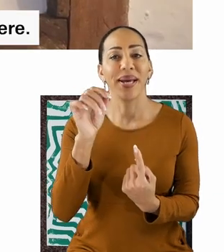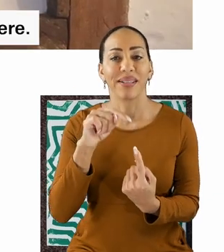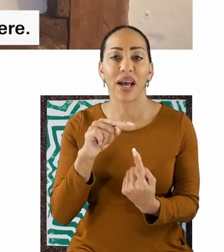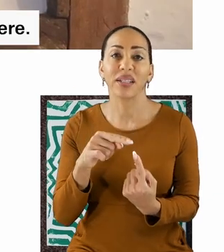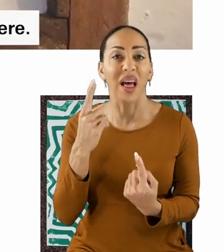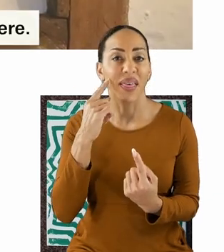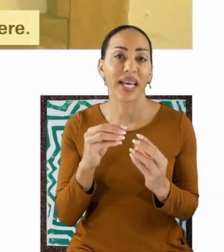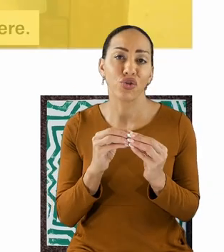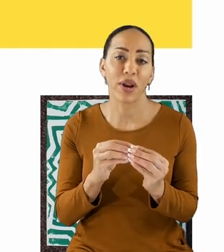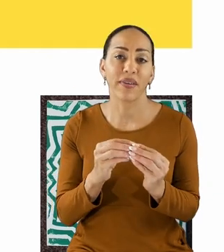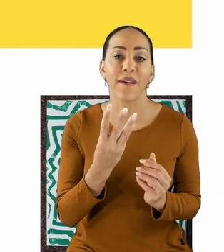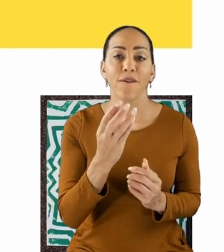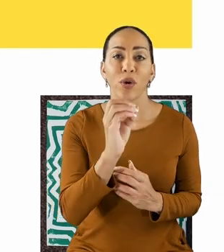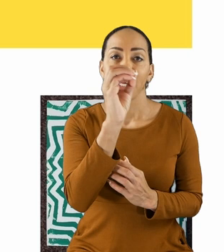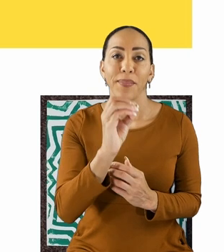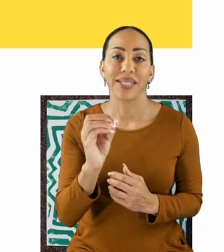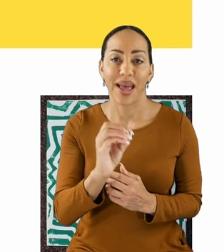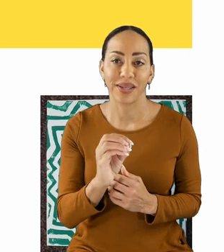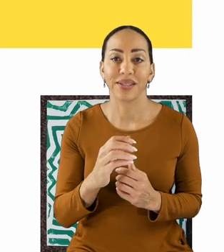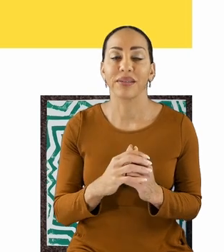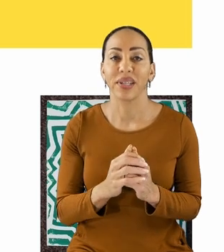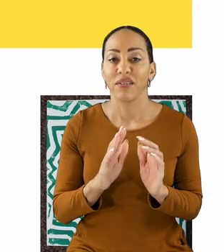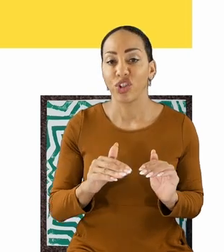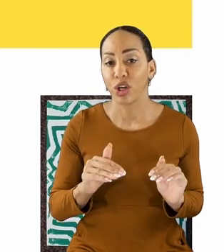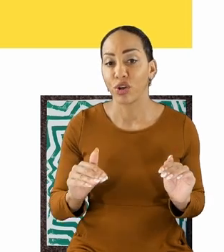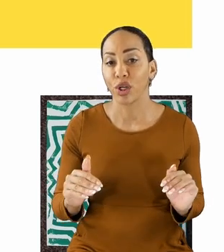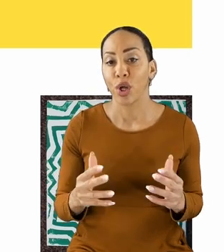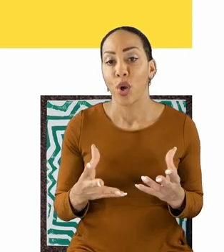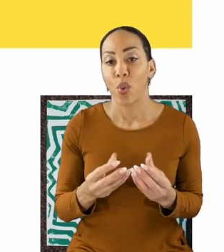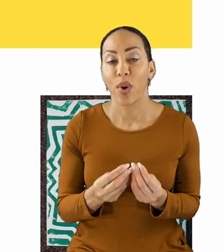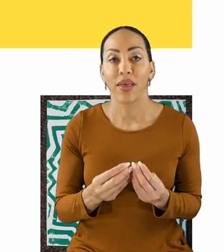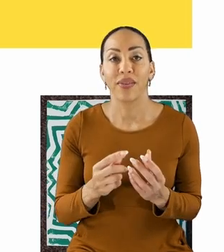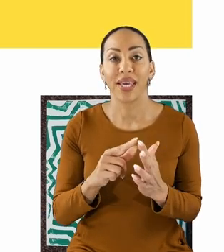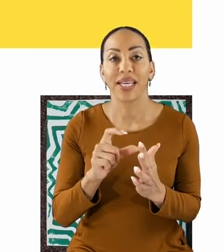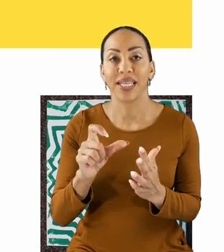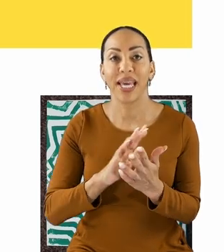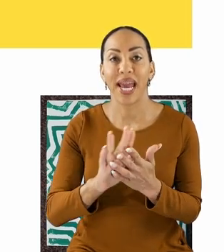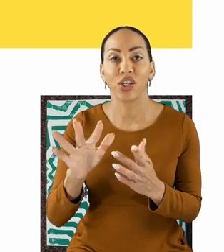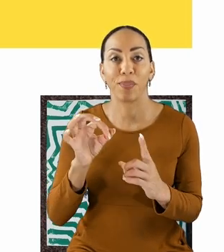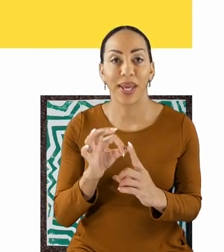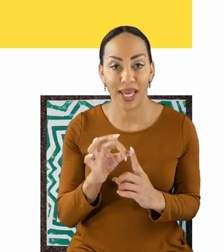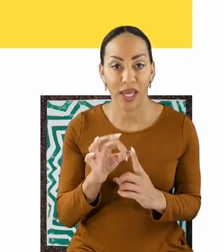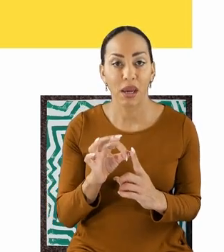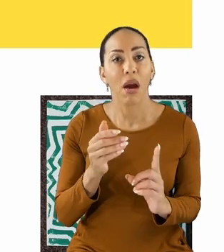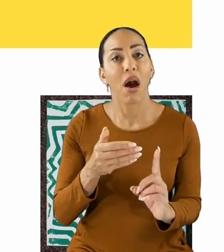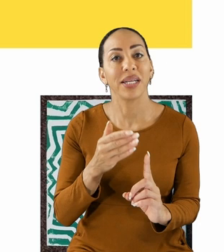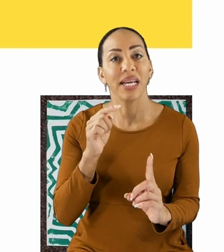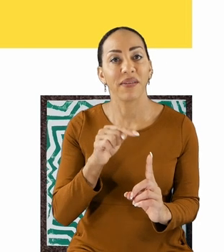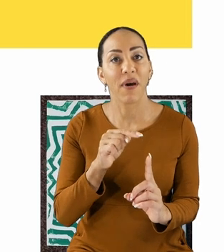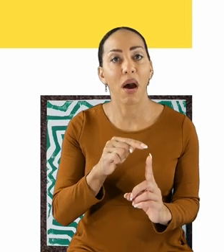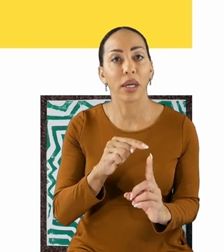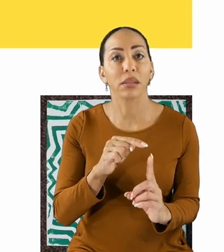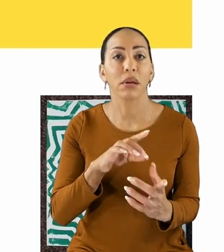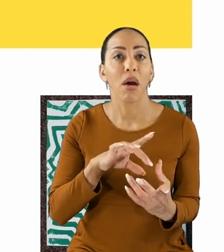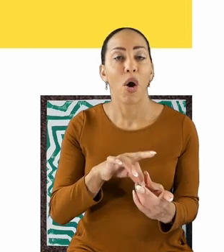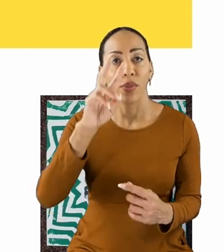Thanks. So yeah, I picked that because I think it's quite relevant. 40% of children with an education